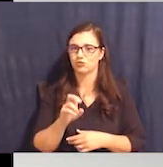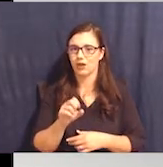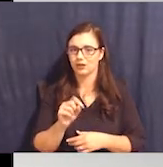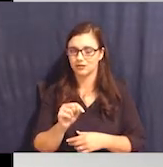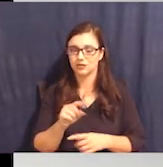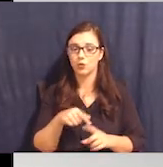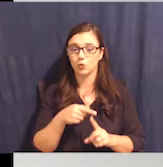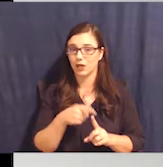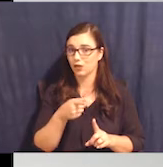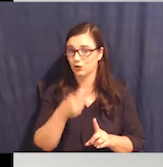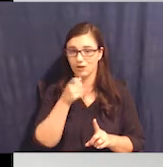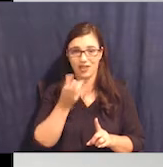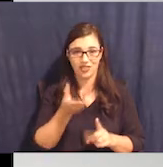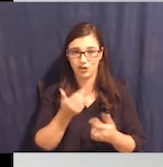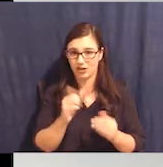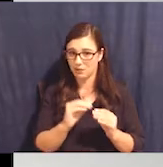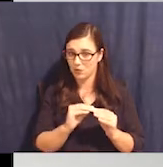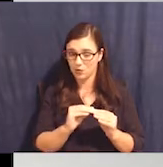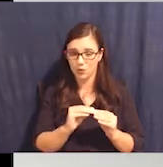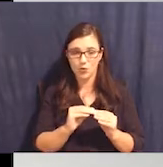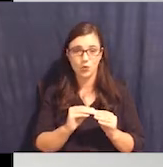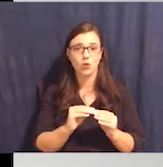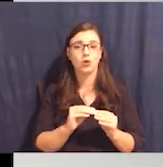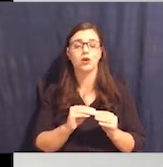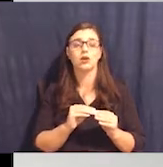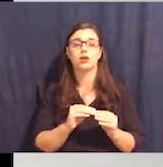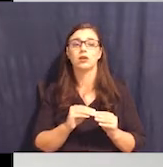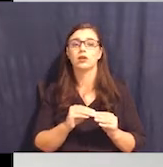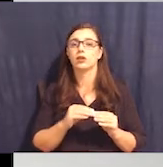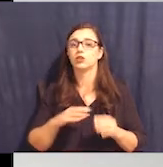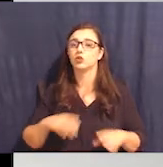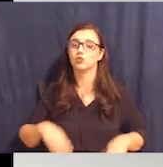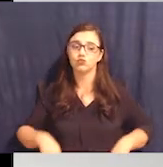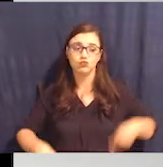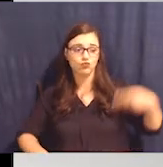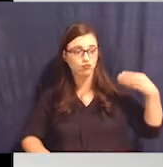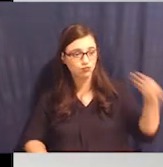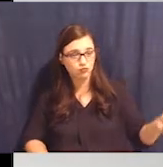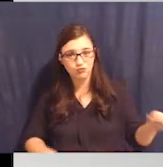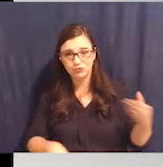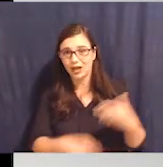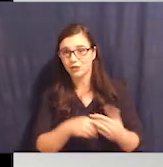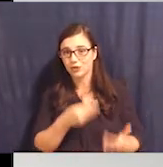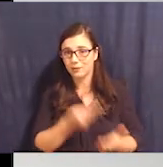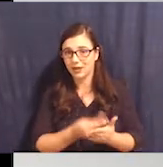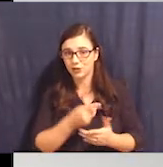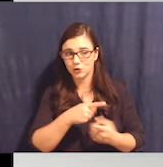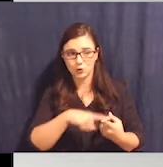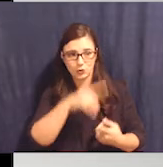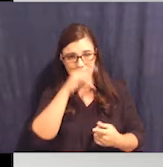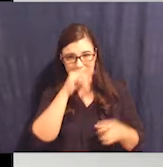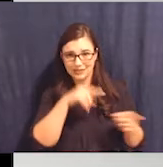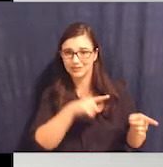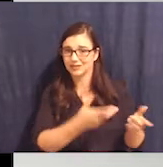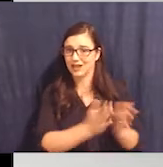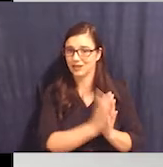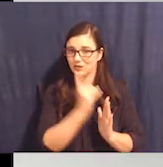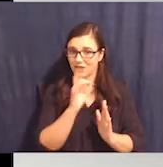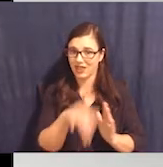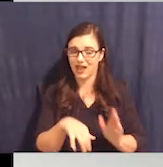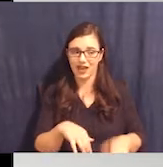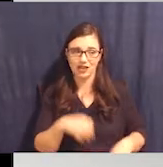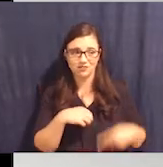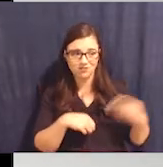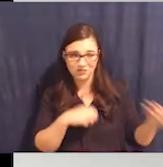trust when you're no longer around to stick your hands in your pocket and give the extras to your child that he asks